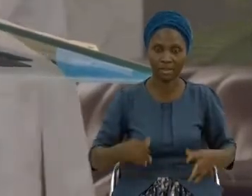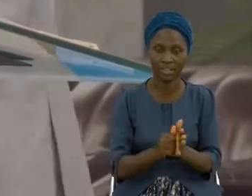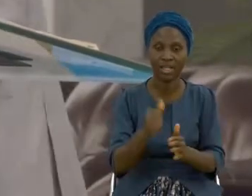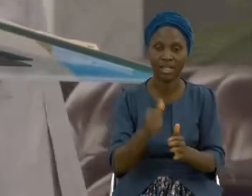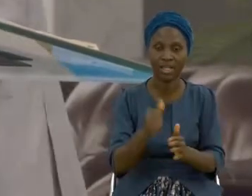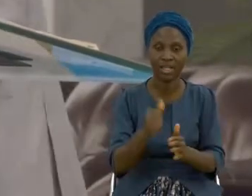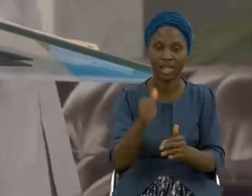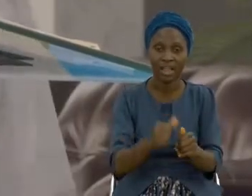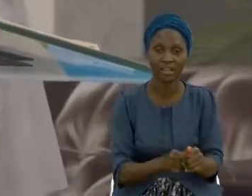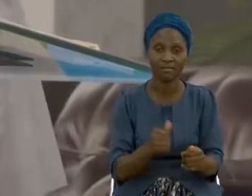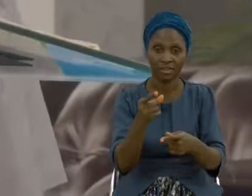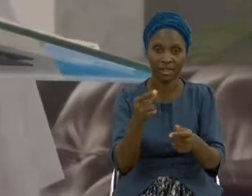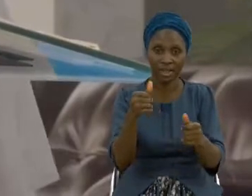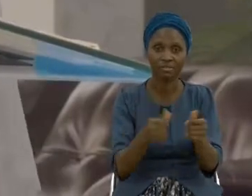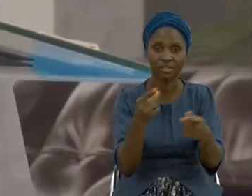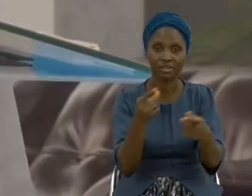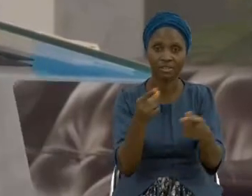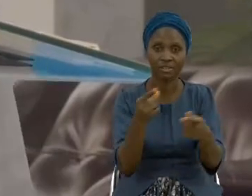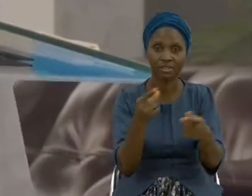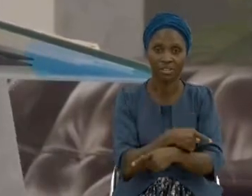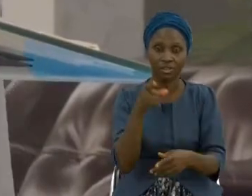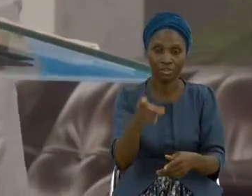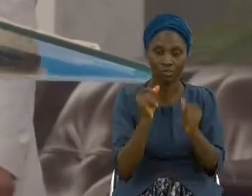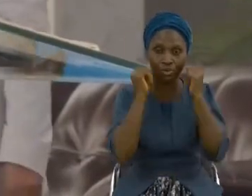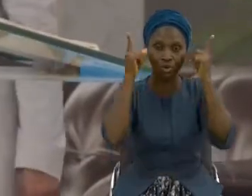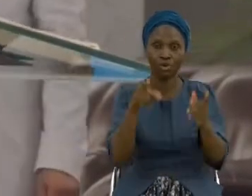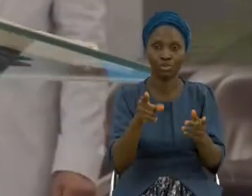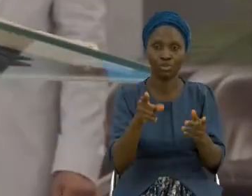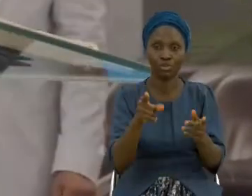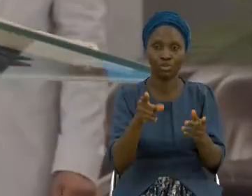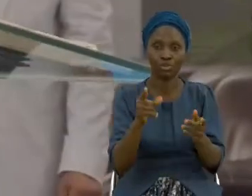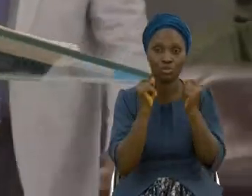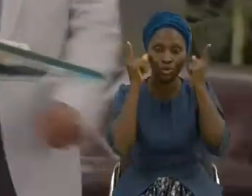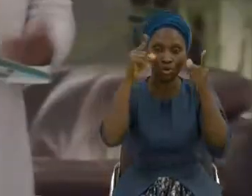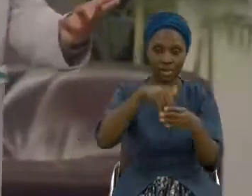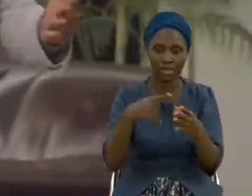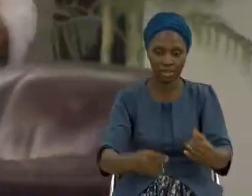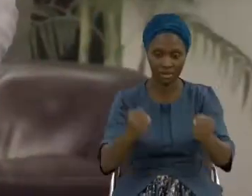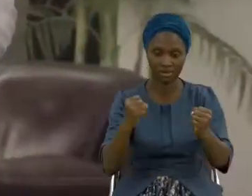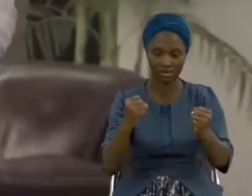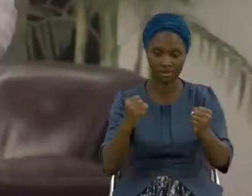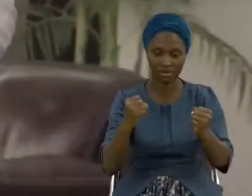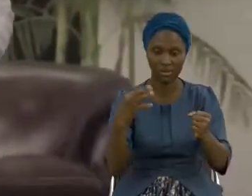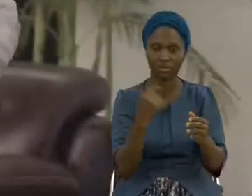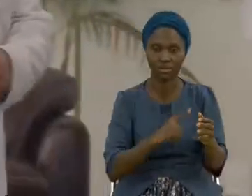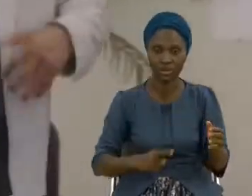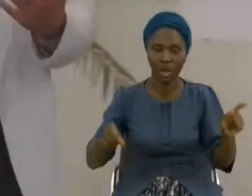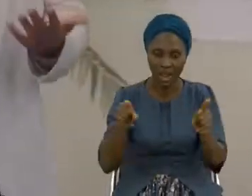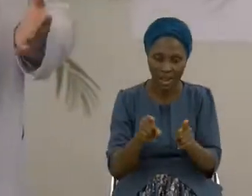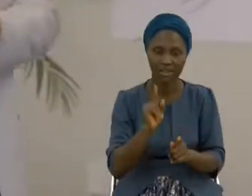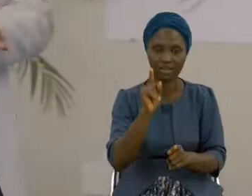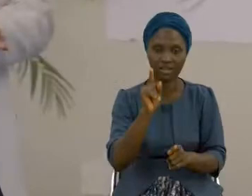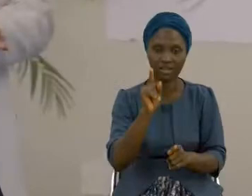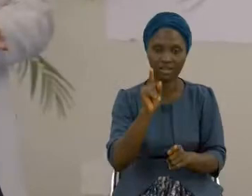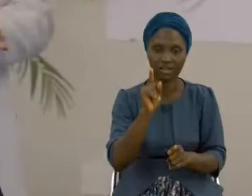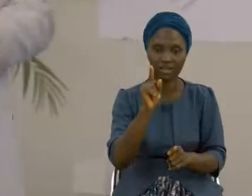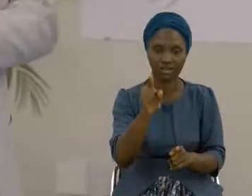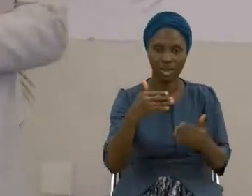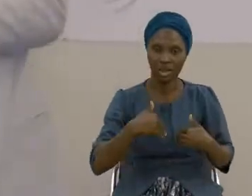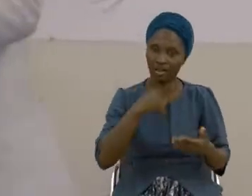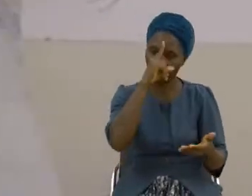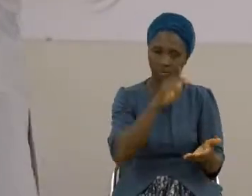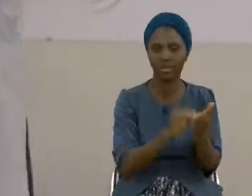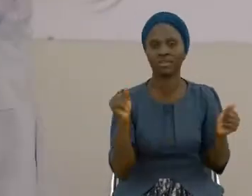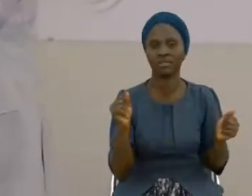strength of the lord as thou asked believe if you're looking for job as far as